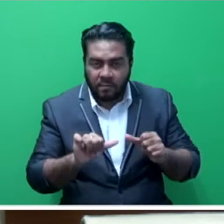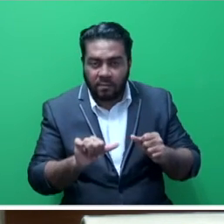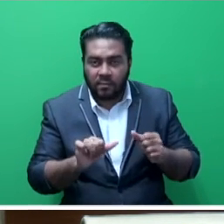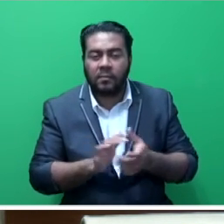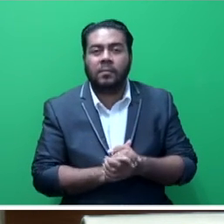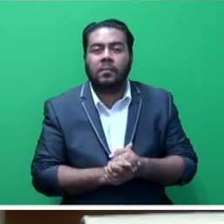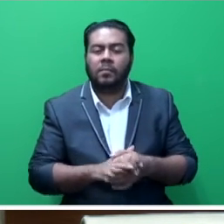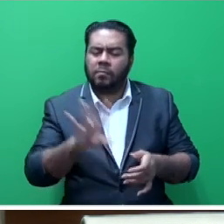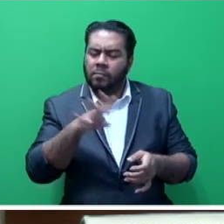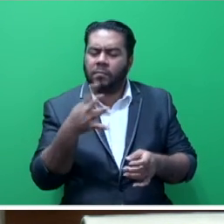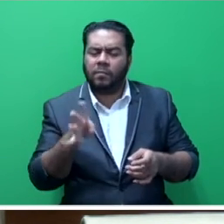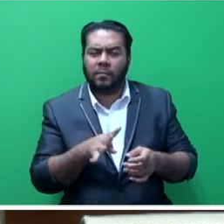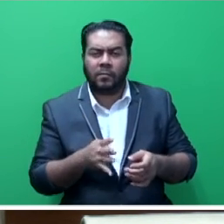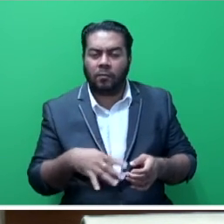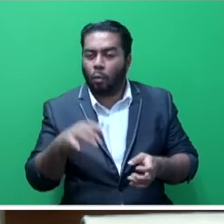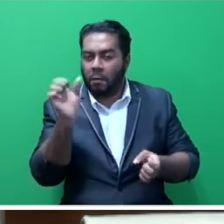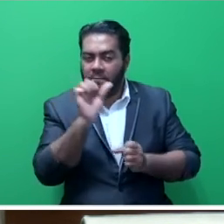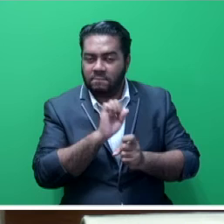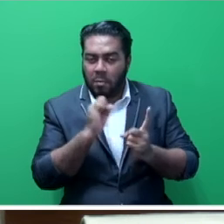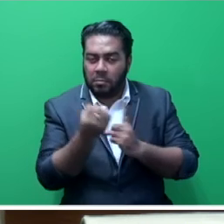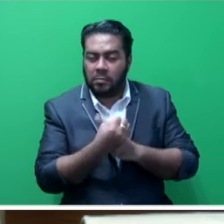the required screening for environmental